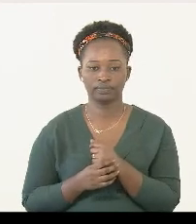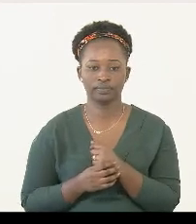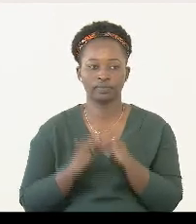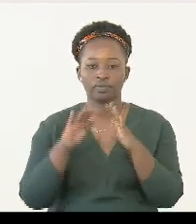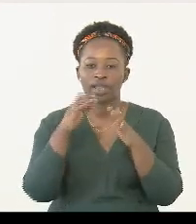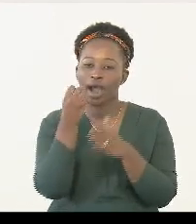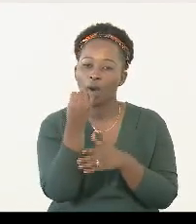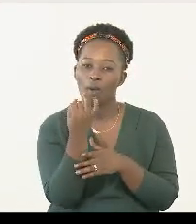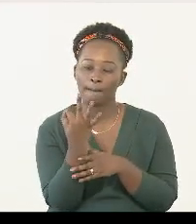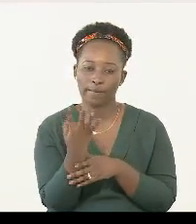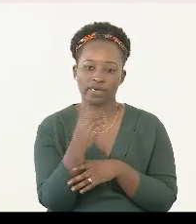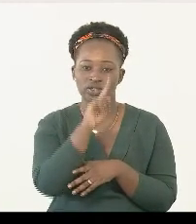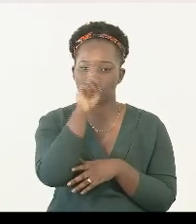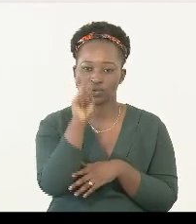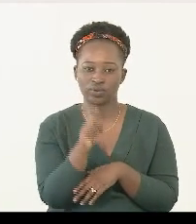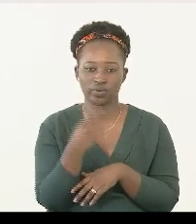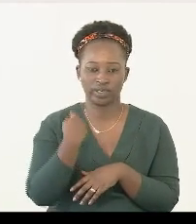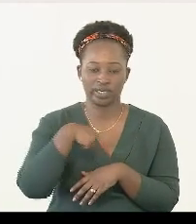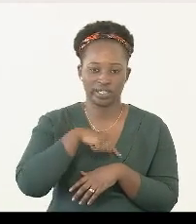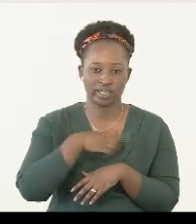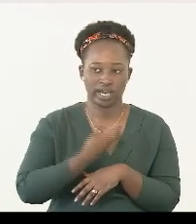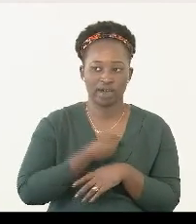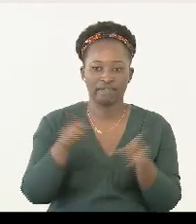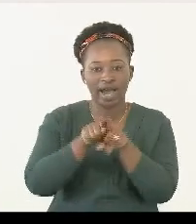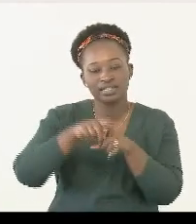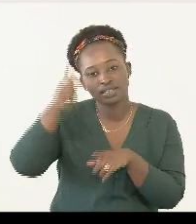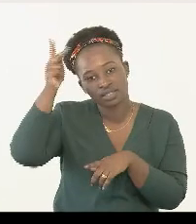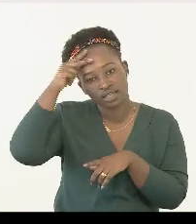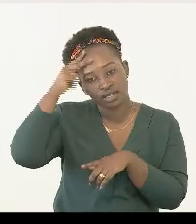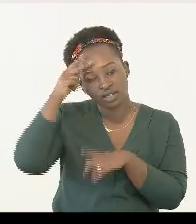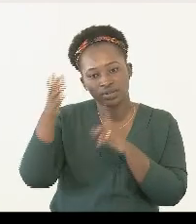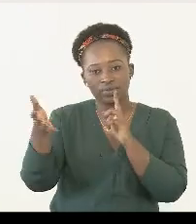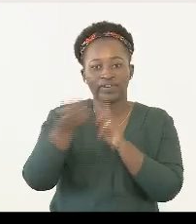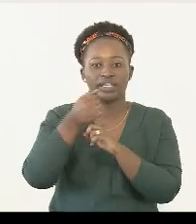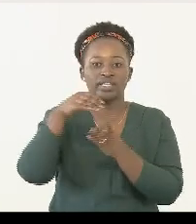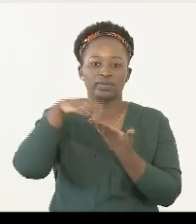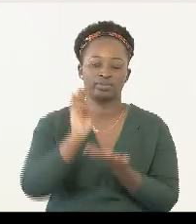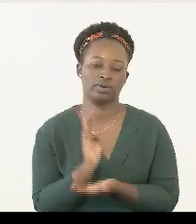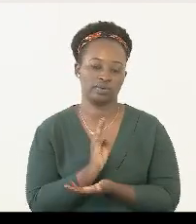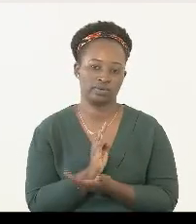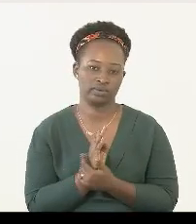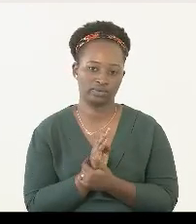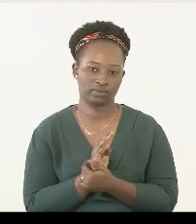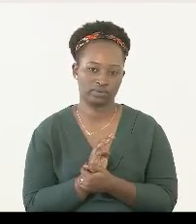how much do we have as a skill to find out more?